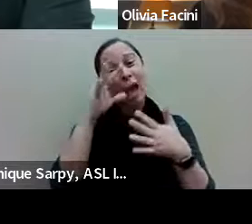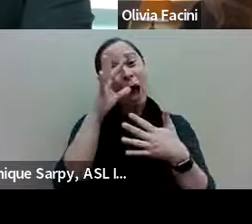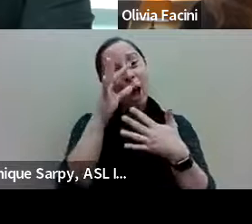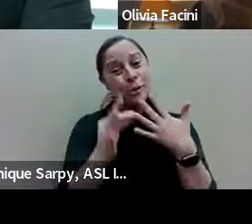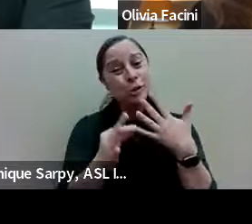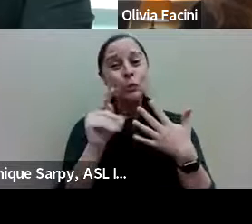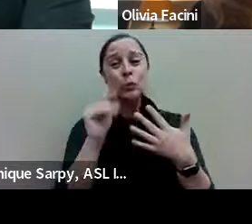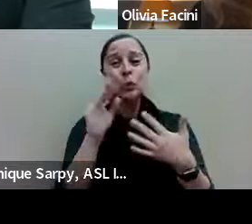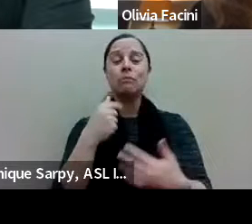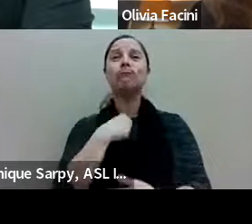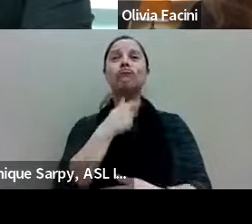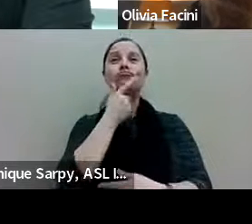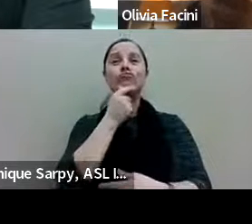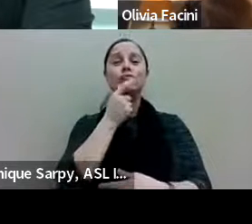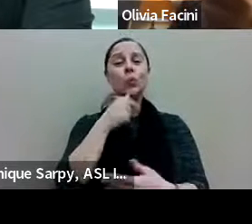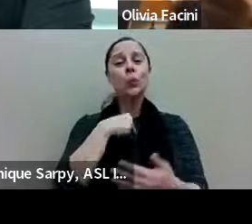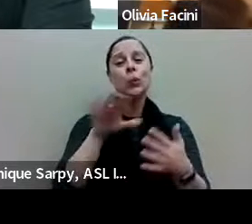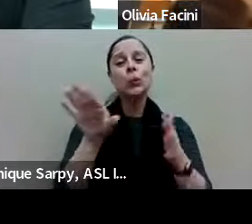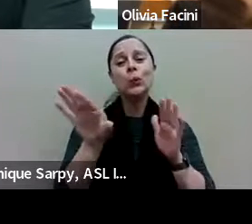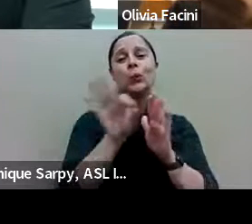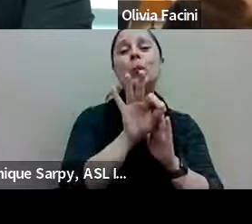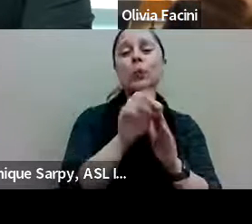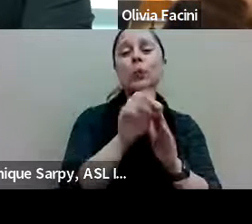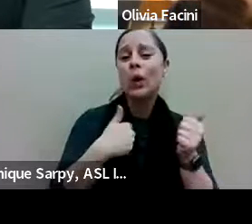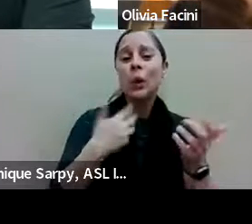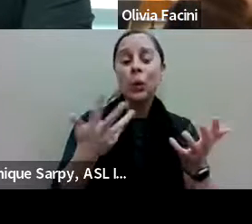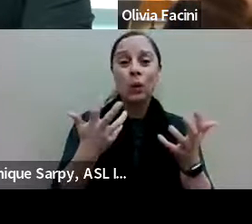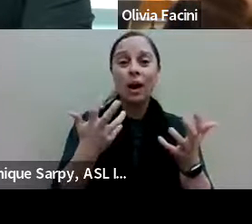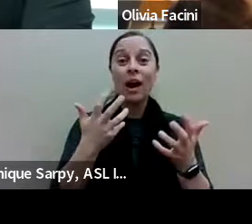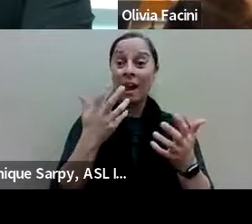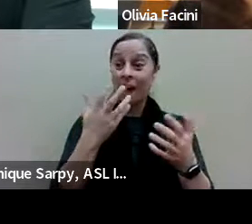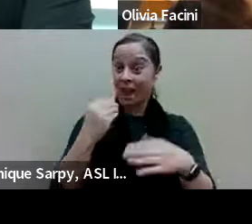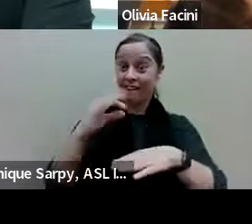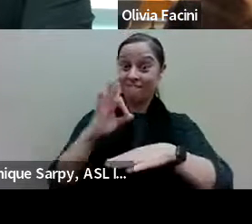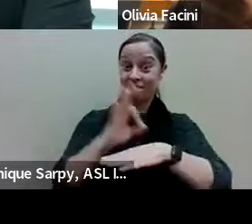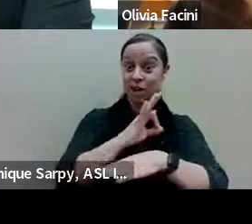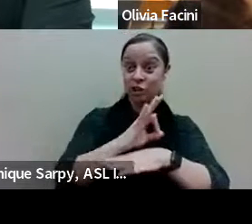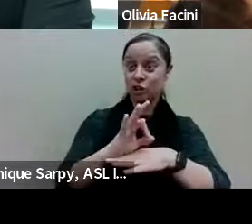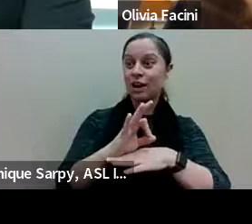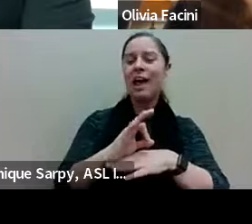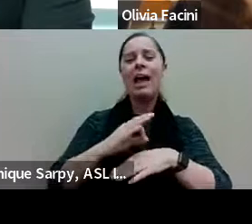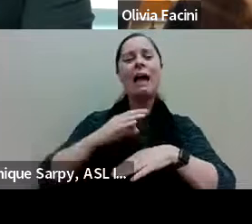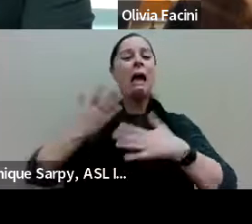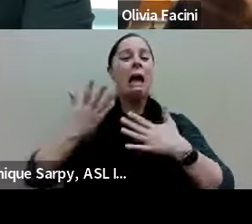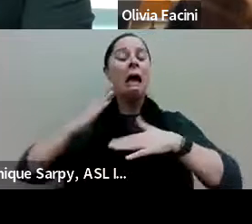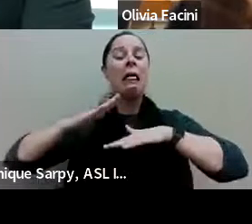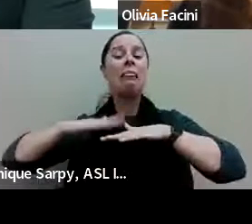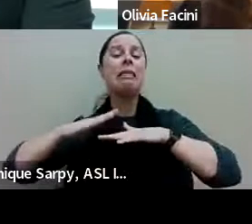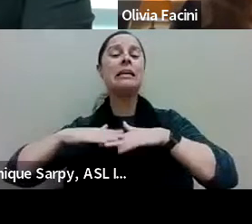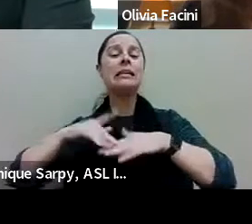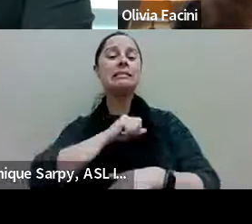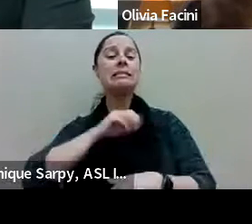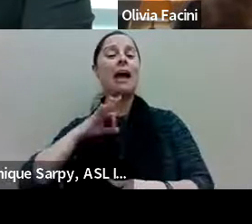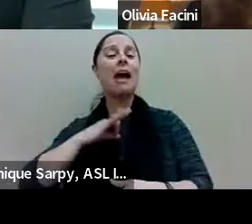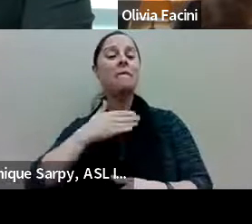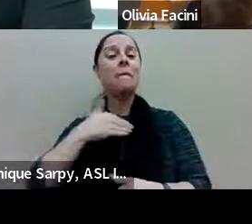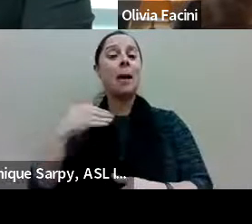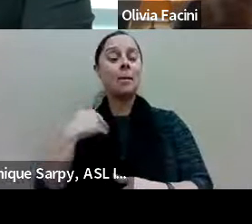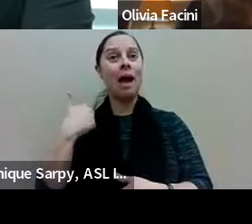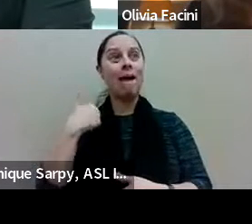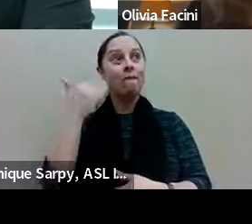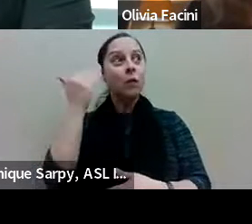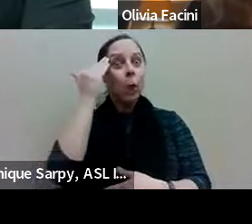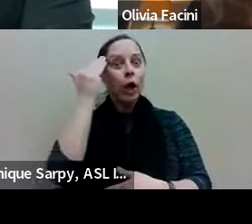if technology isn't functioning, at least the staff members would have that awareness about how to